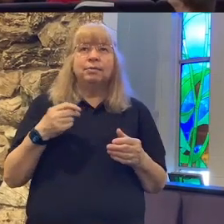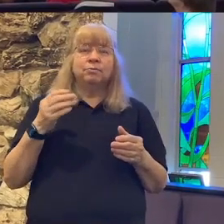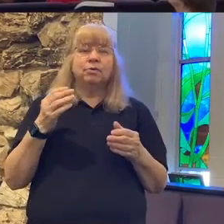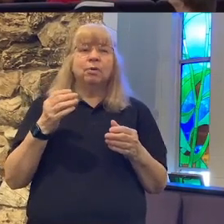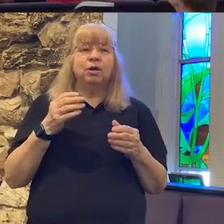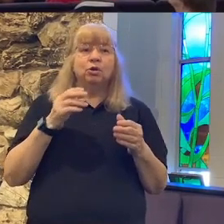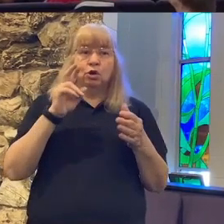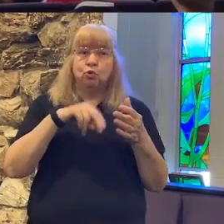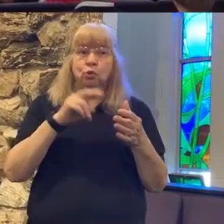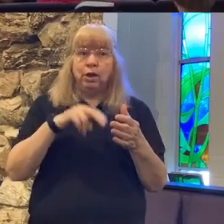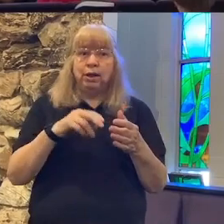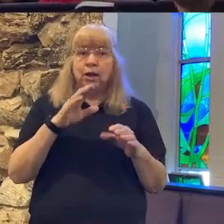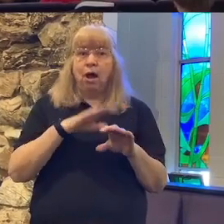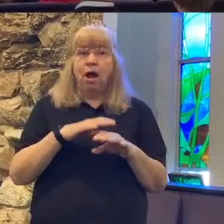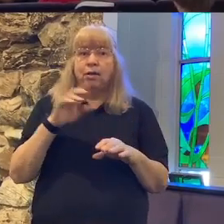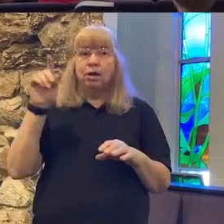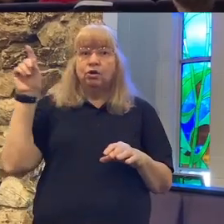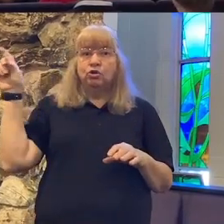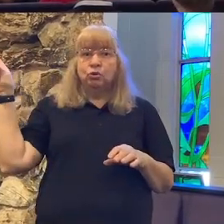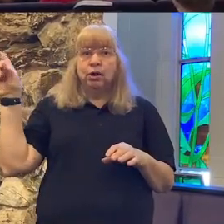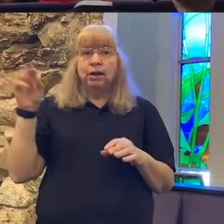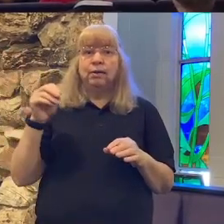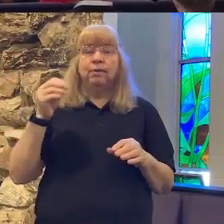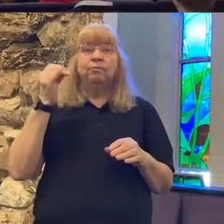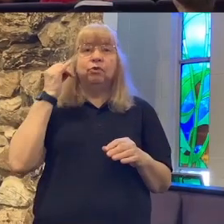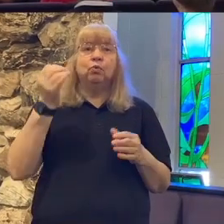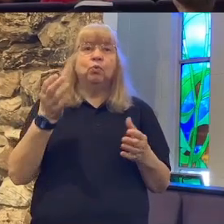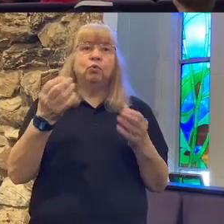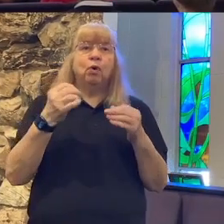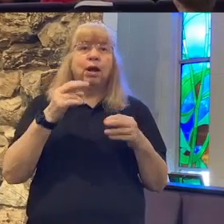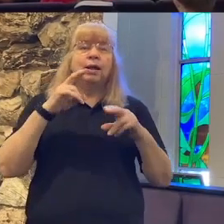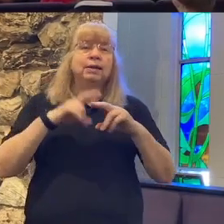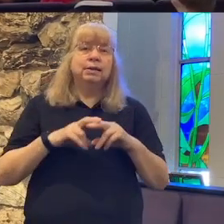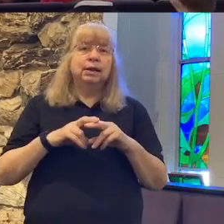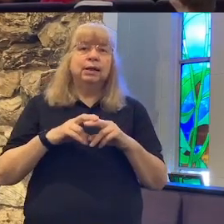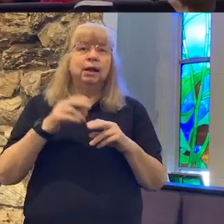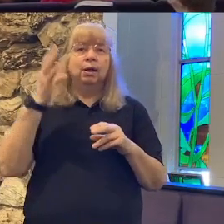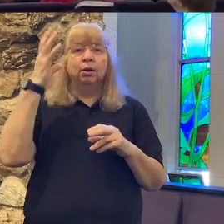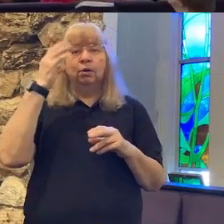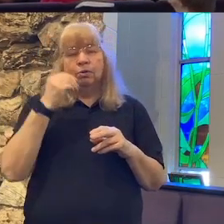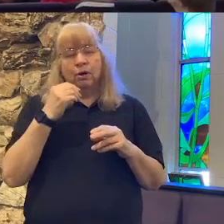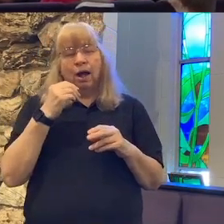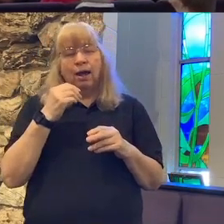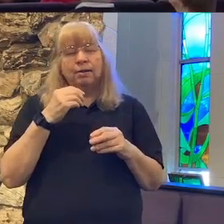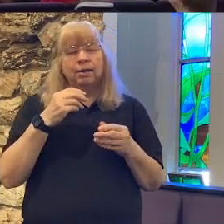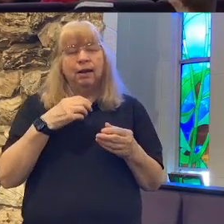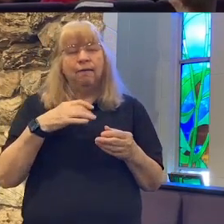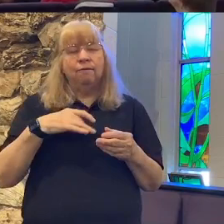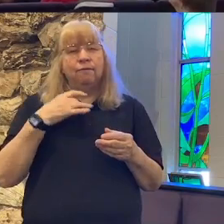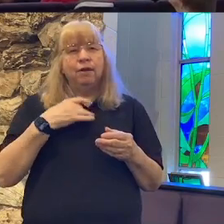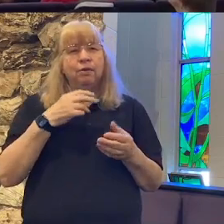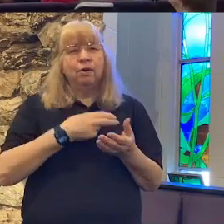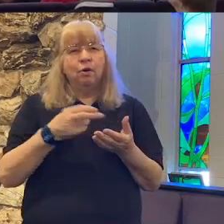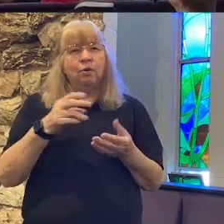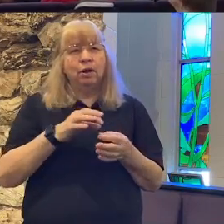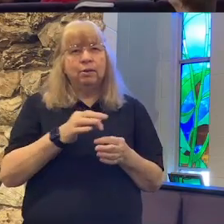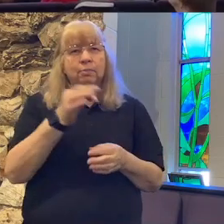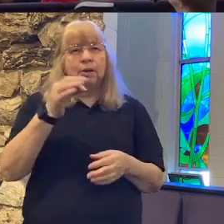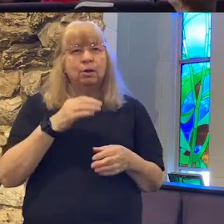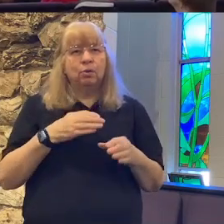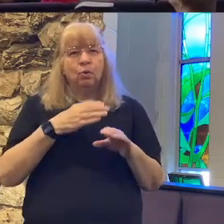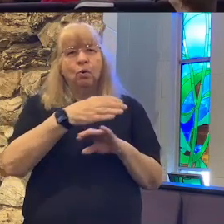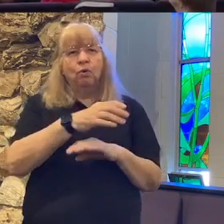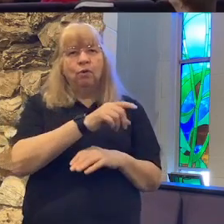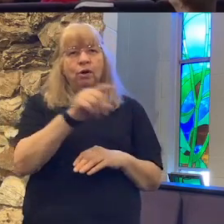can read. And if you just want to sit and close your eyes and just feel that Holy Spirit flow over you,